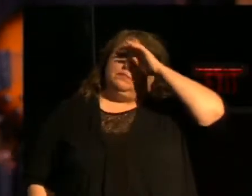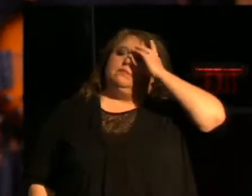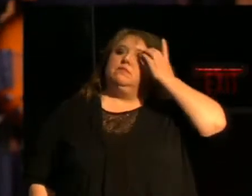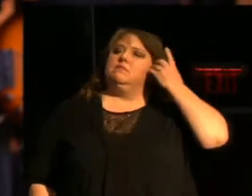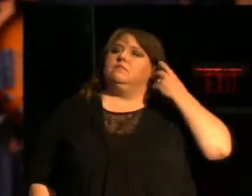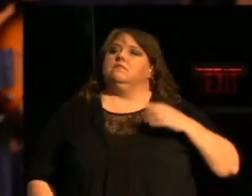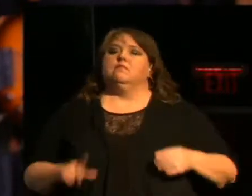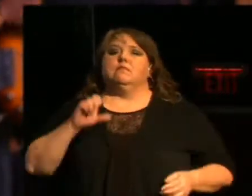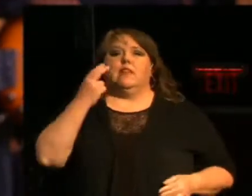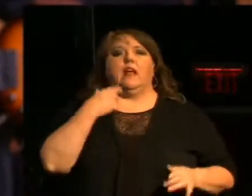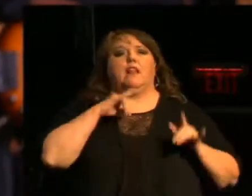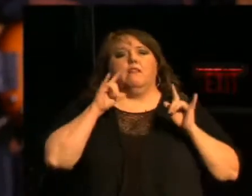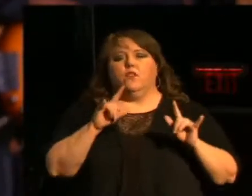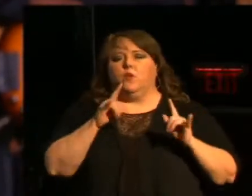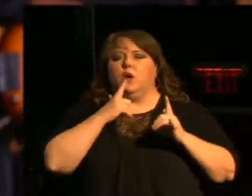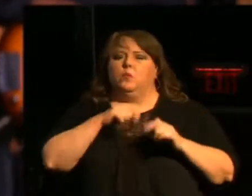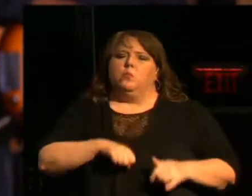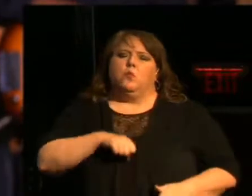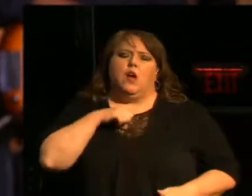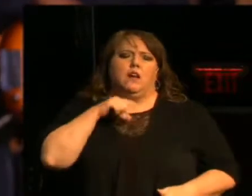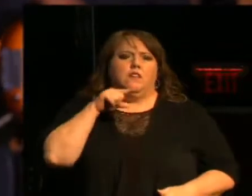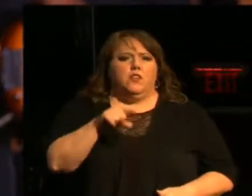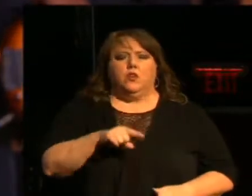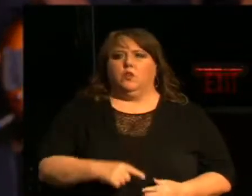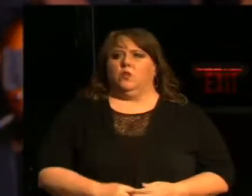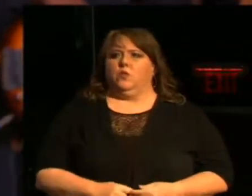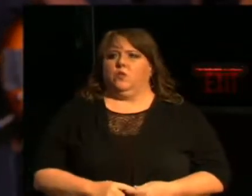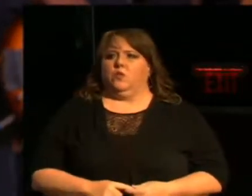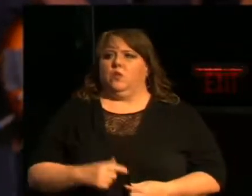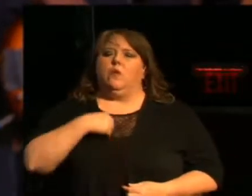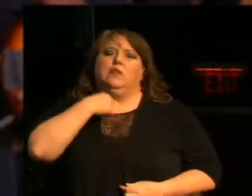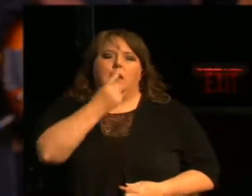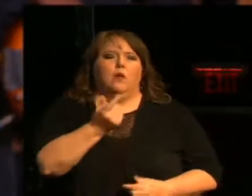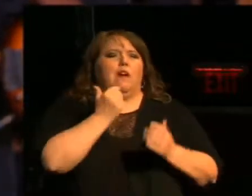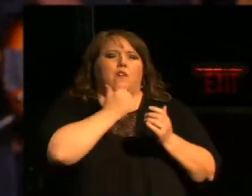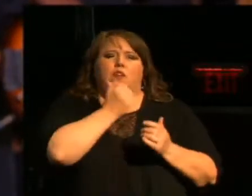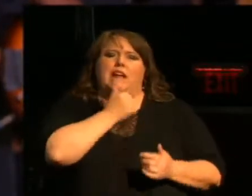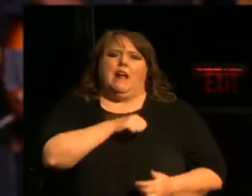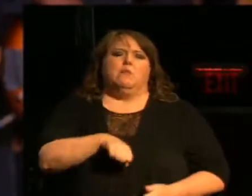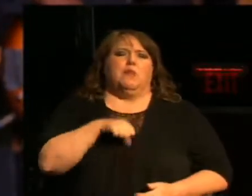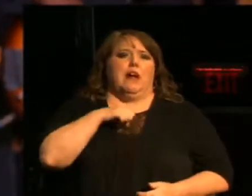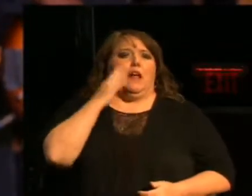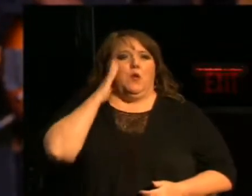You gave your life to love, and so will I.